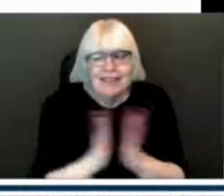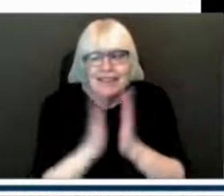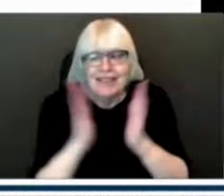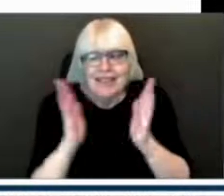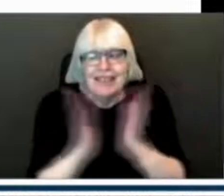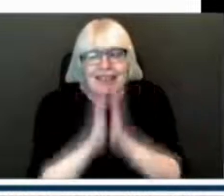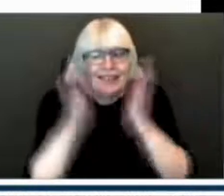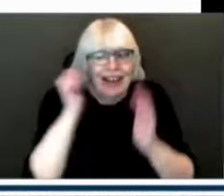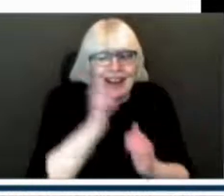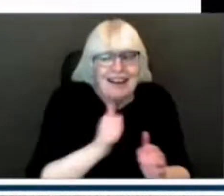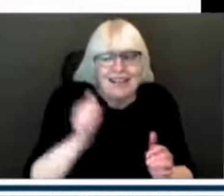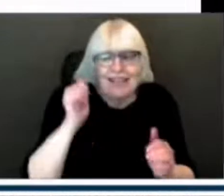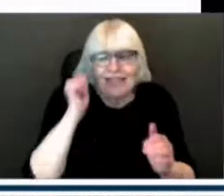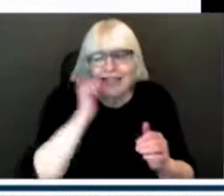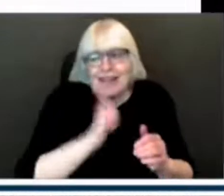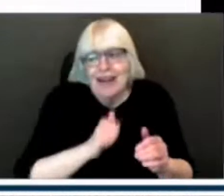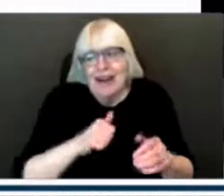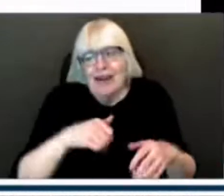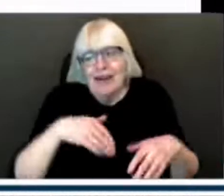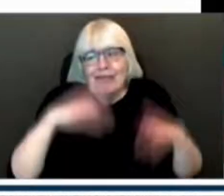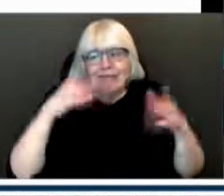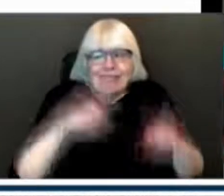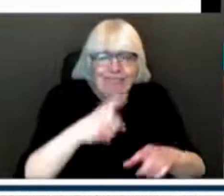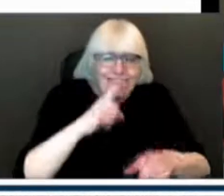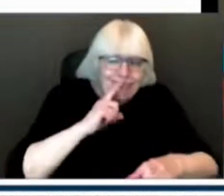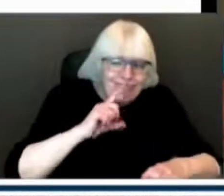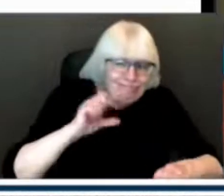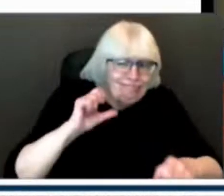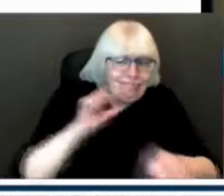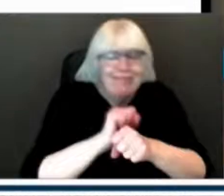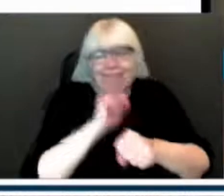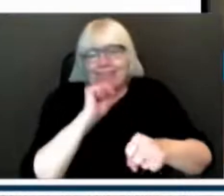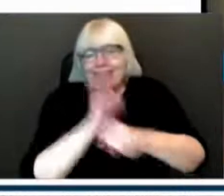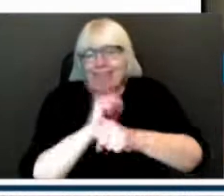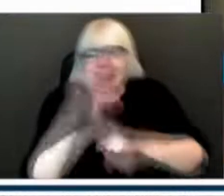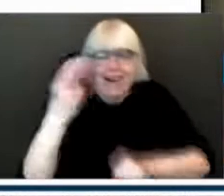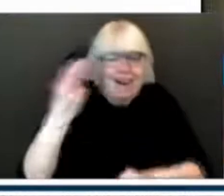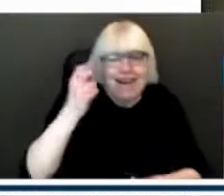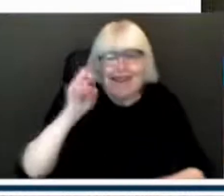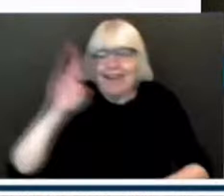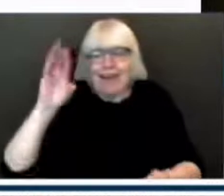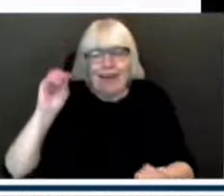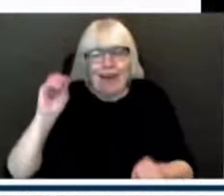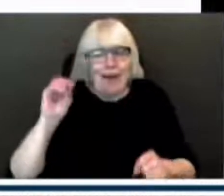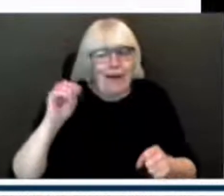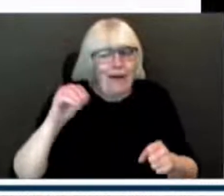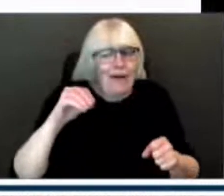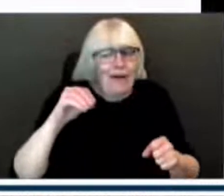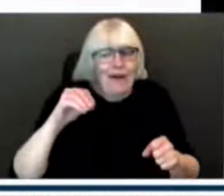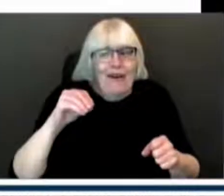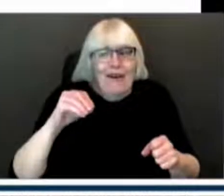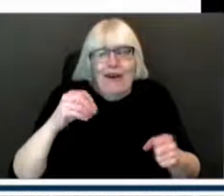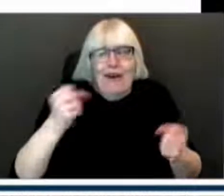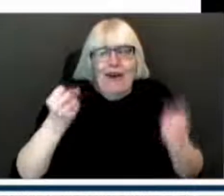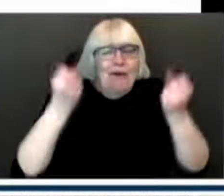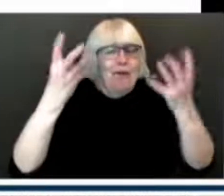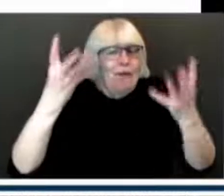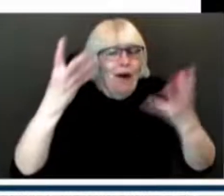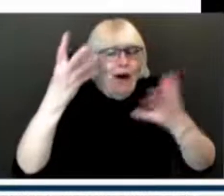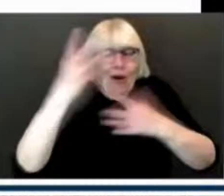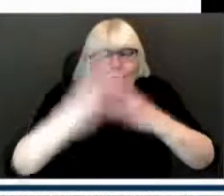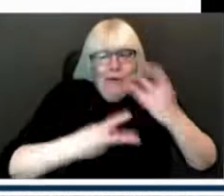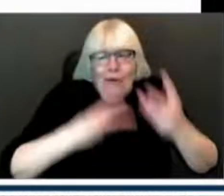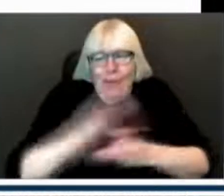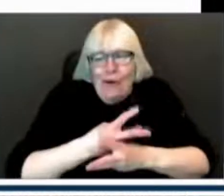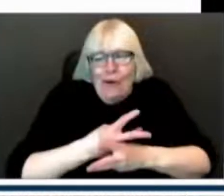makes a hero in this story is you who sacrifice